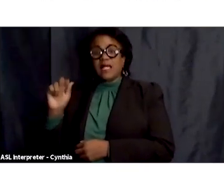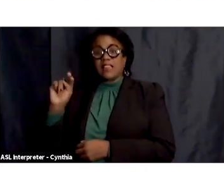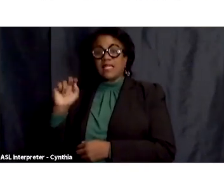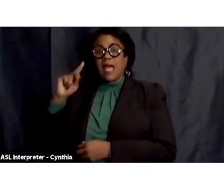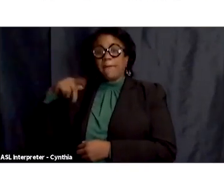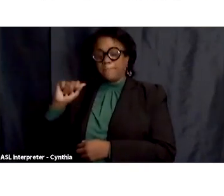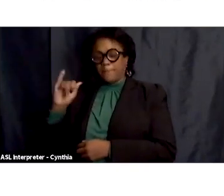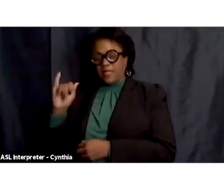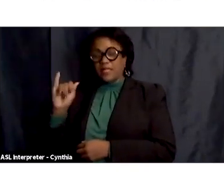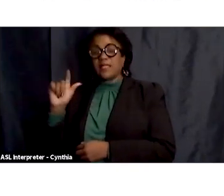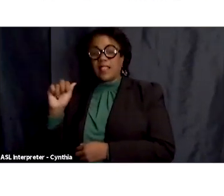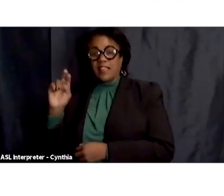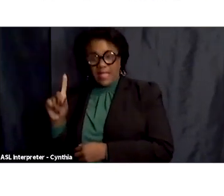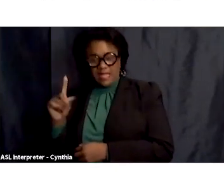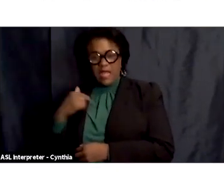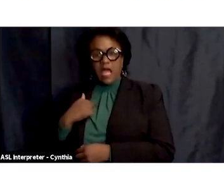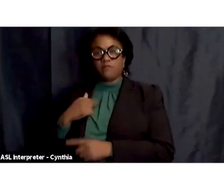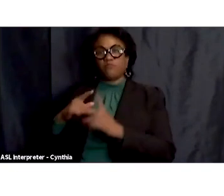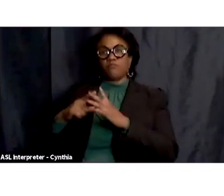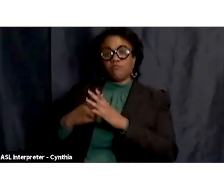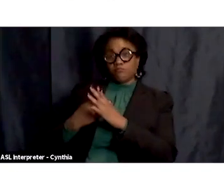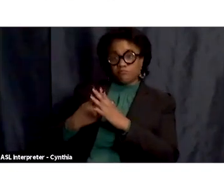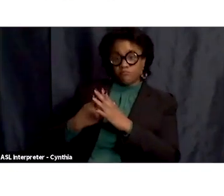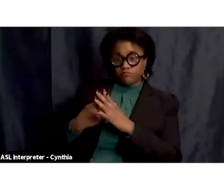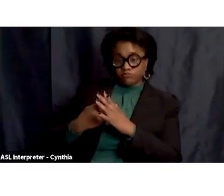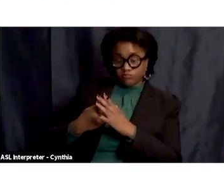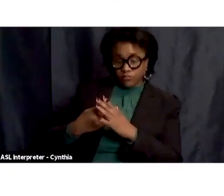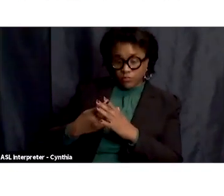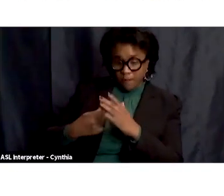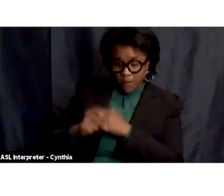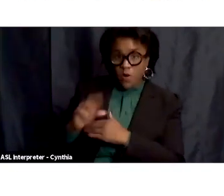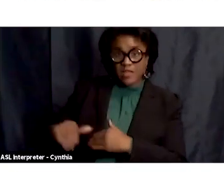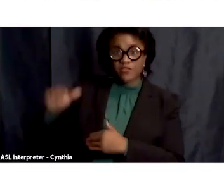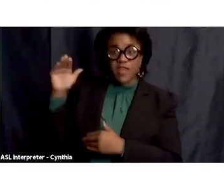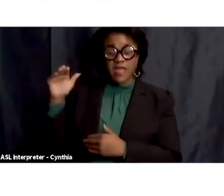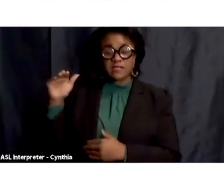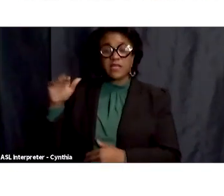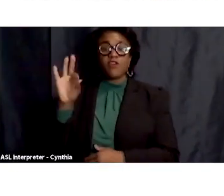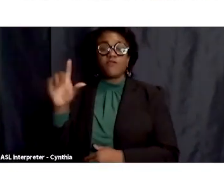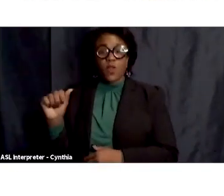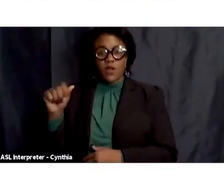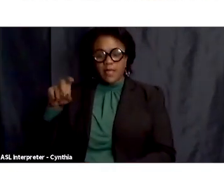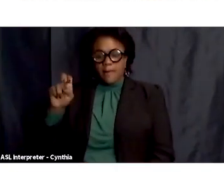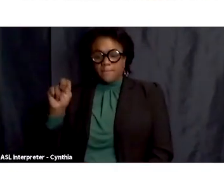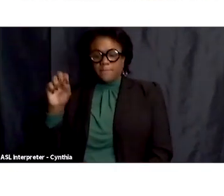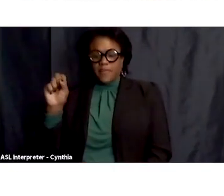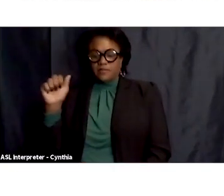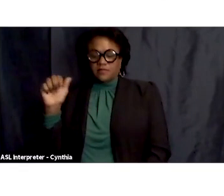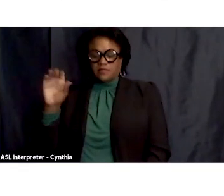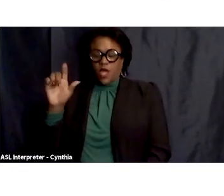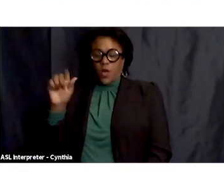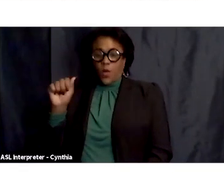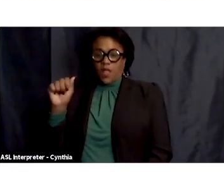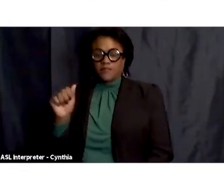I'm originally from Pensacola, Florida, born and raised. I saw some folks from Florida in the chat, so hopefully some of the stories that we talk about